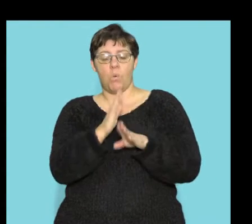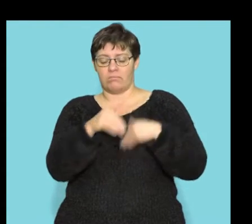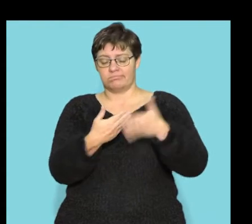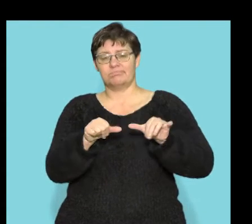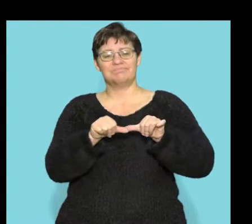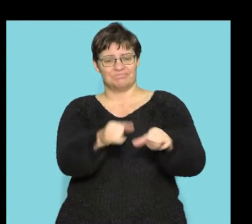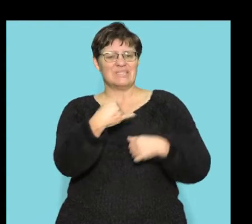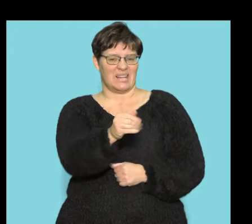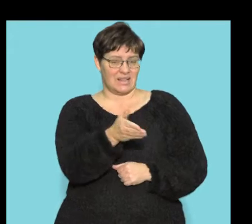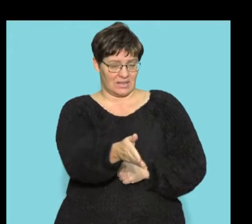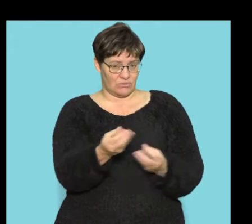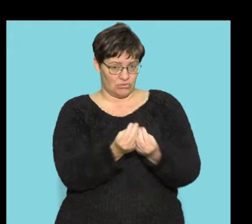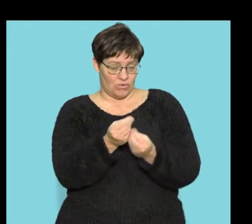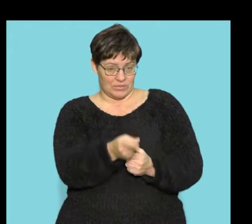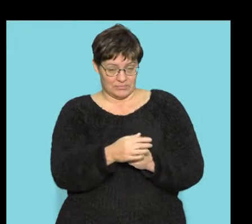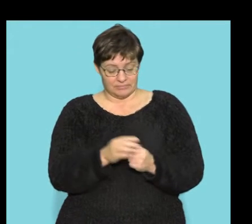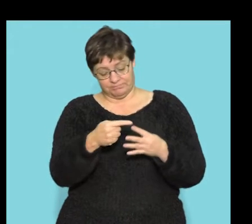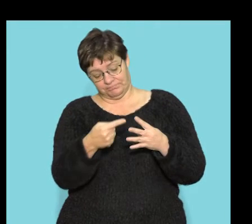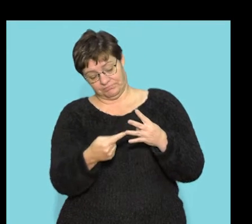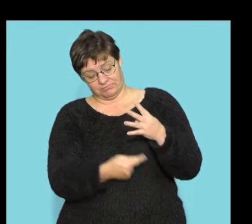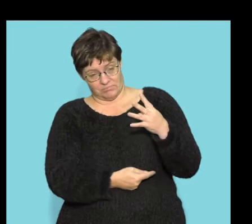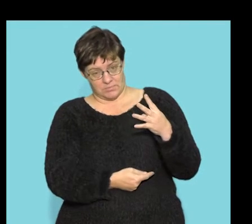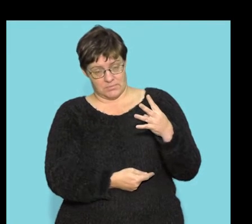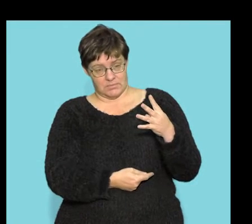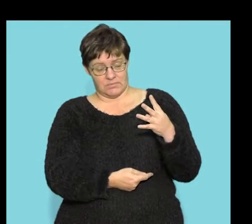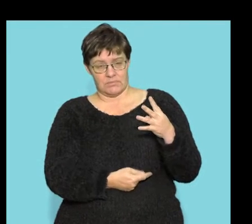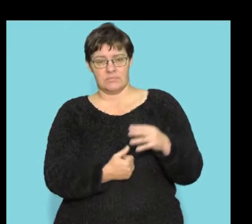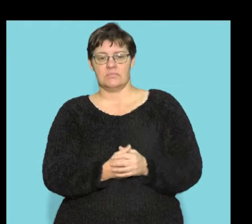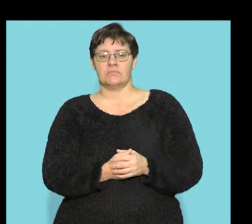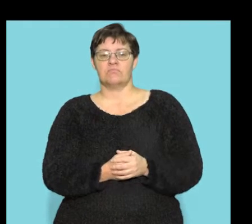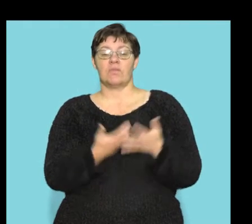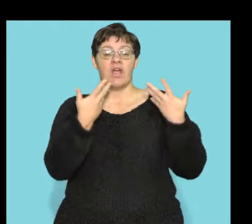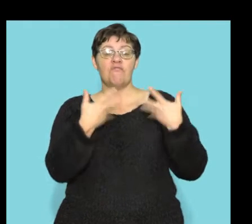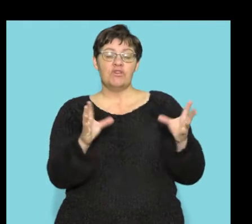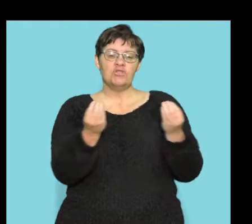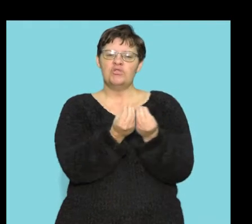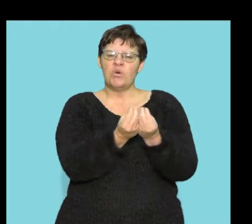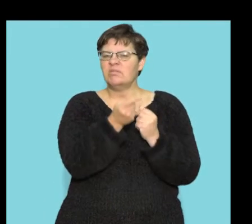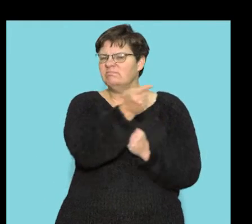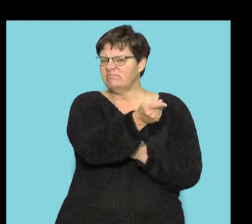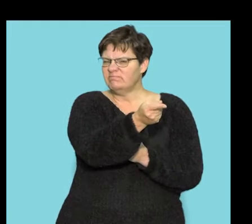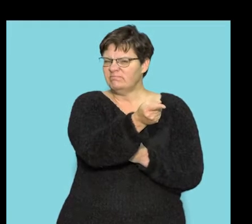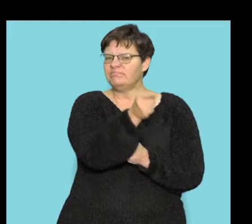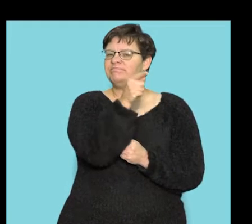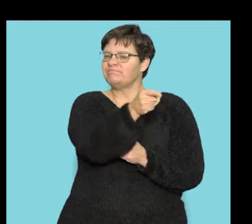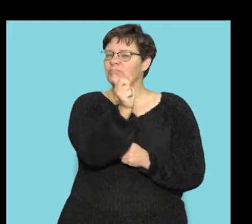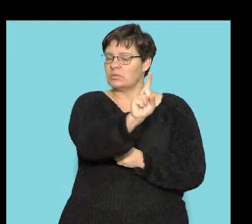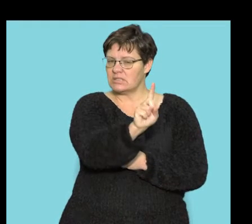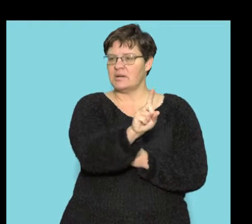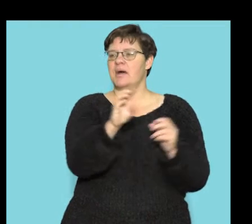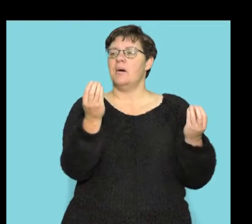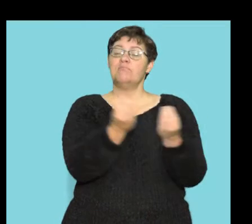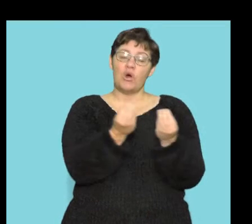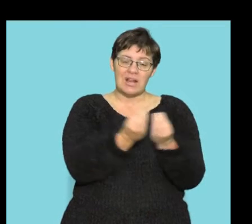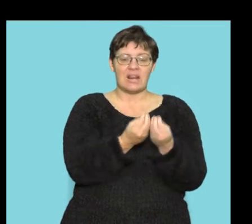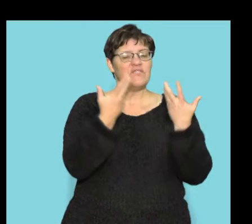process stock. Right, okay, so now, when you're dealing with finished goods stock, what are we dealing with? These are